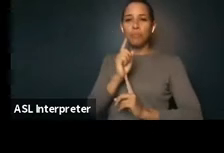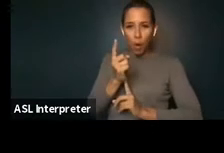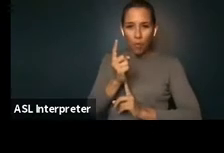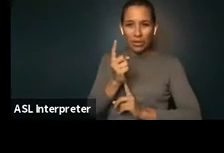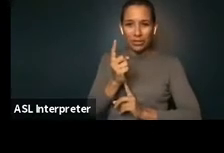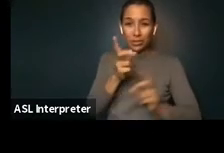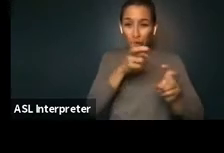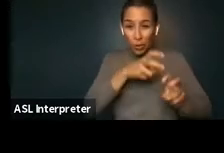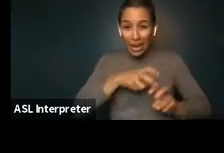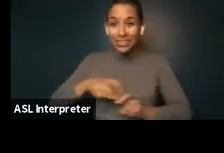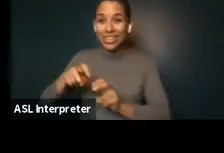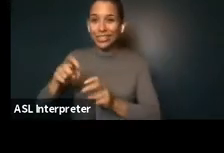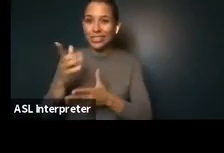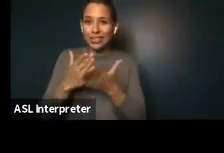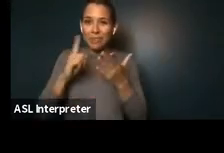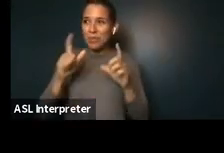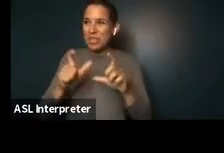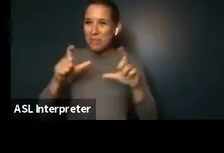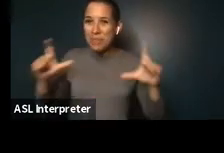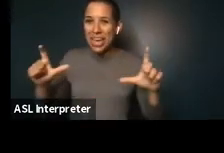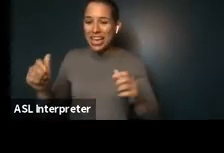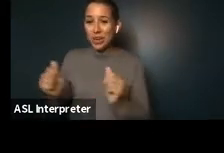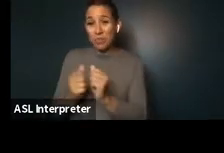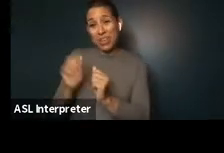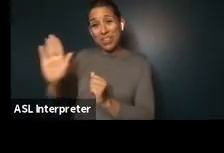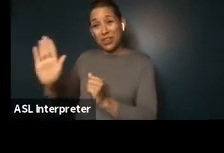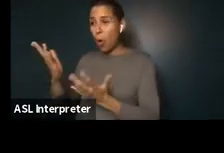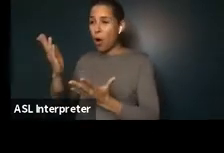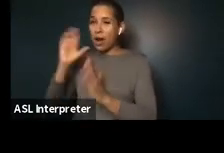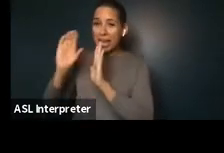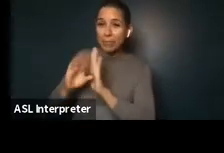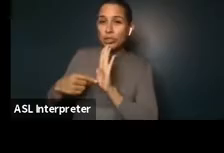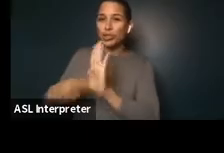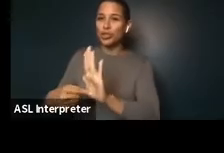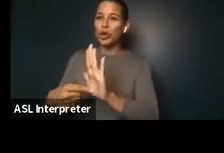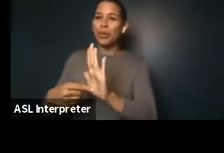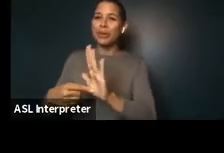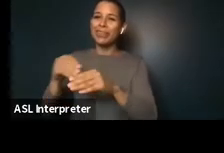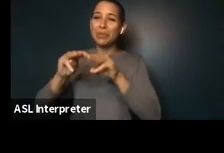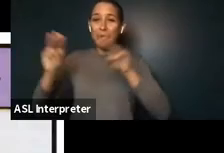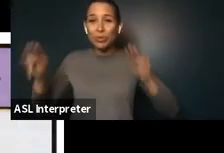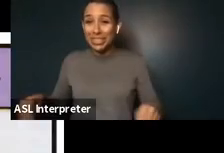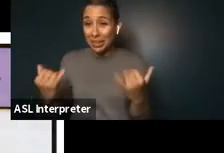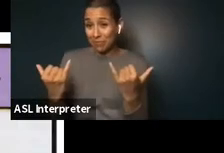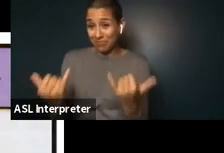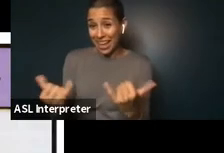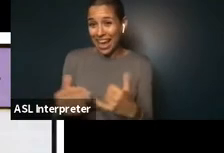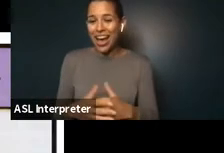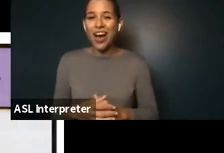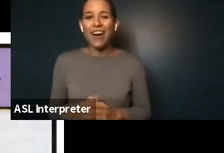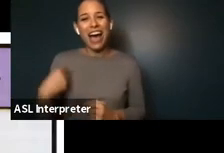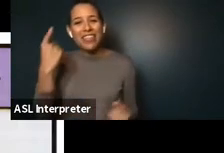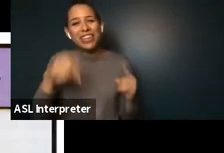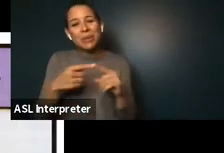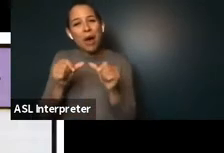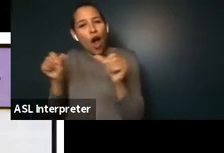big and exterior, right? Um, and you know, I've been thinking a lot about how architecture is its own weird form where you kind